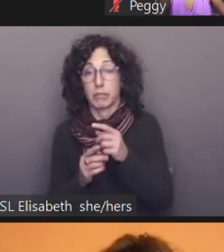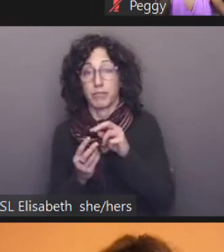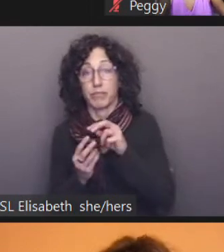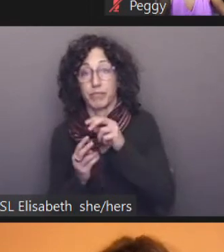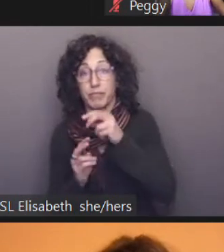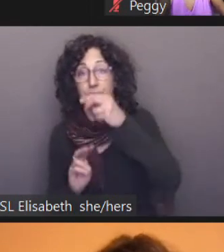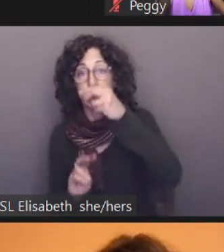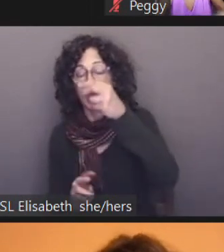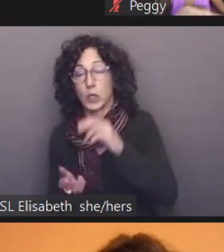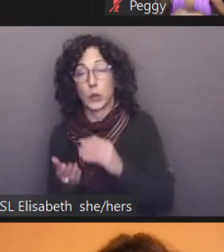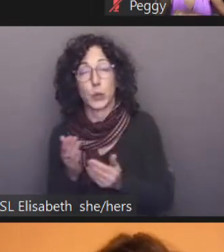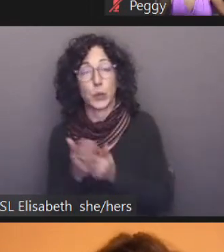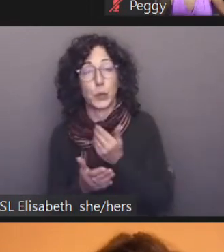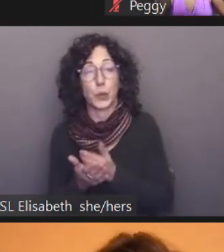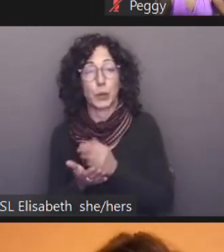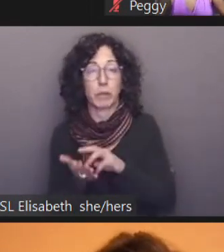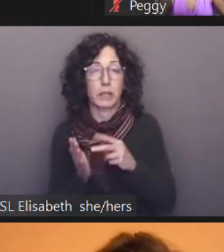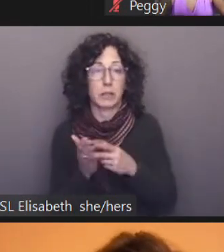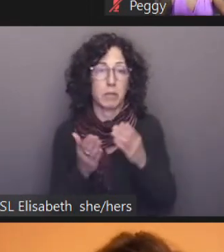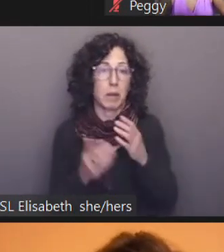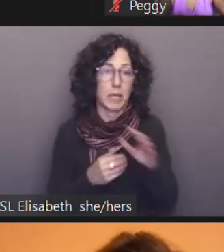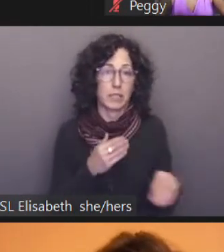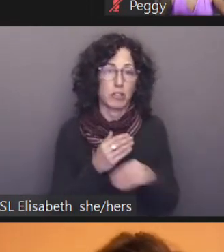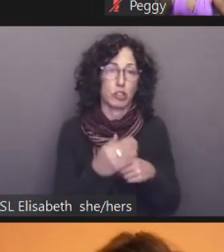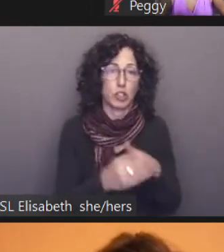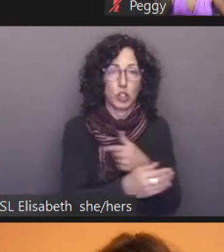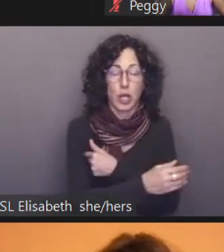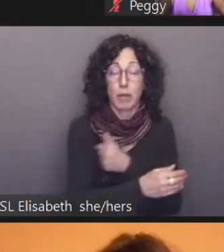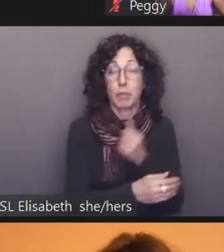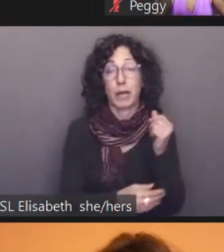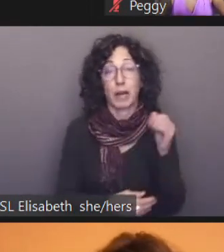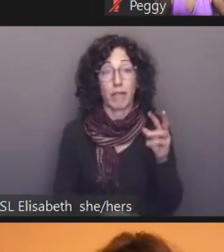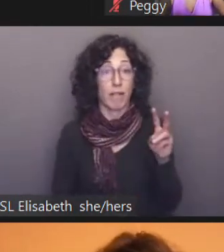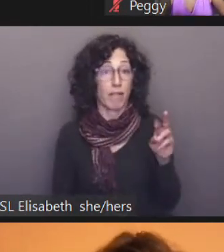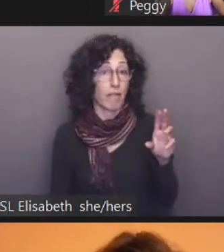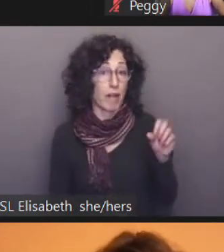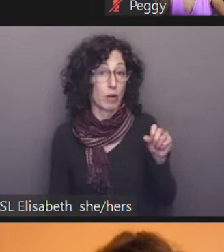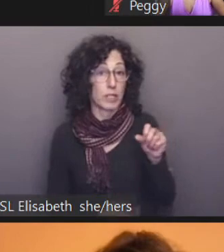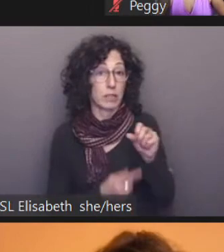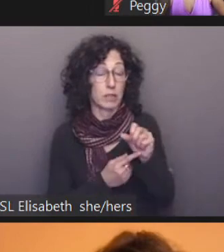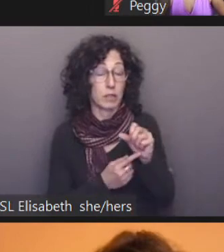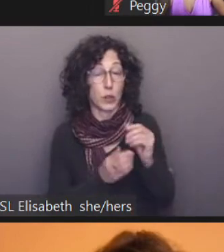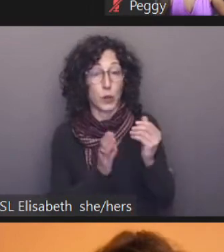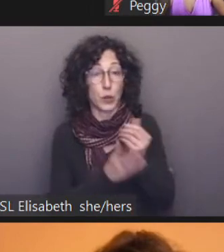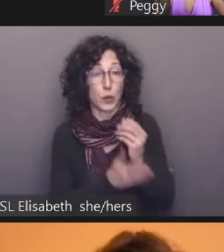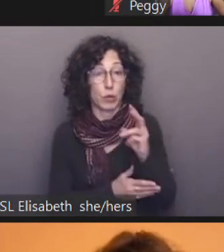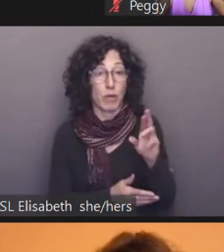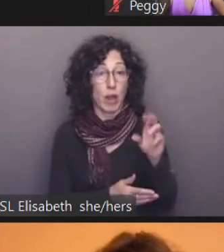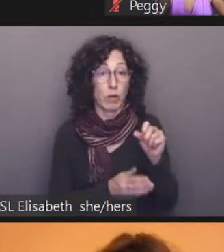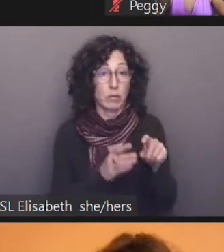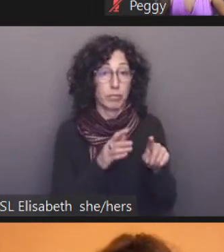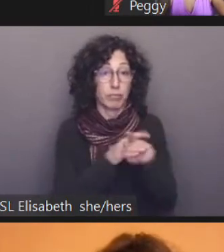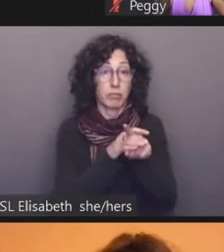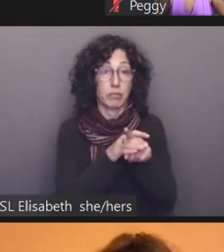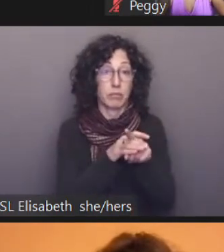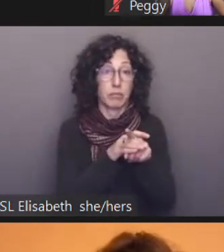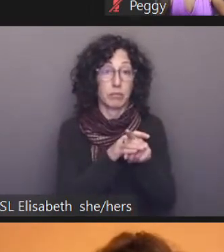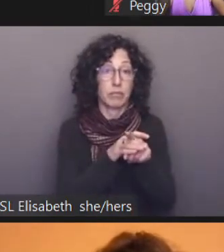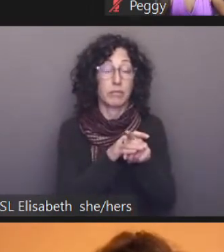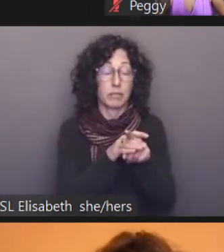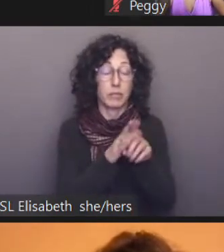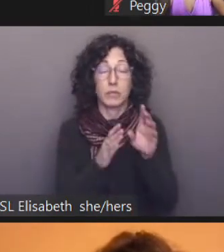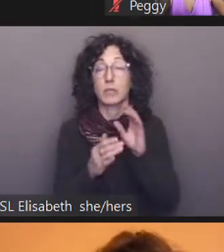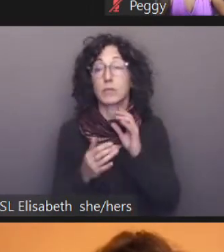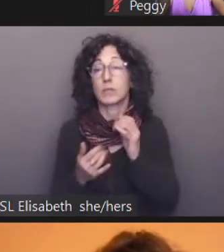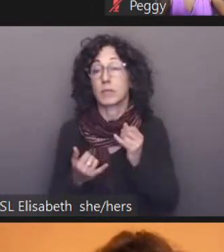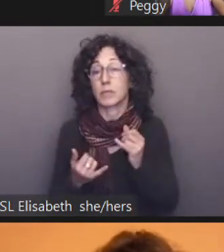And the other issue is, as the virus is new, we are also learning as we vaccinate